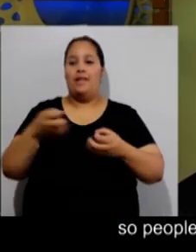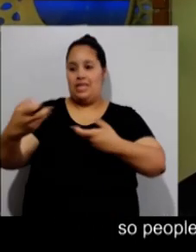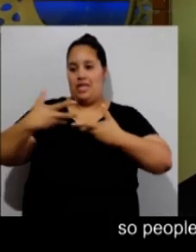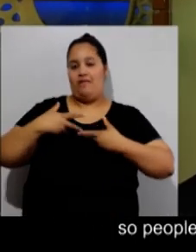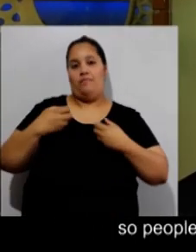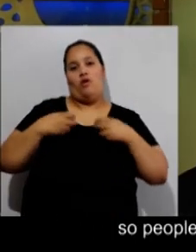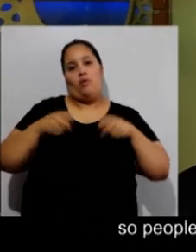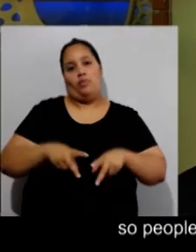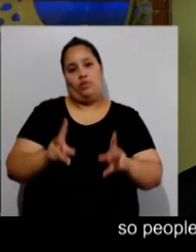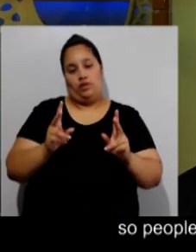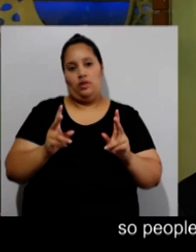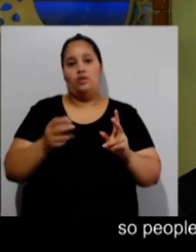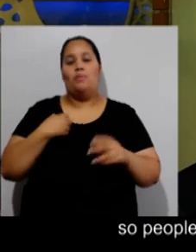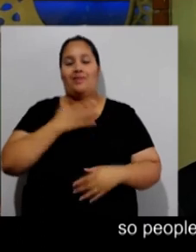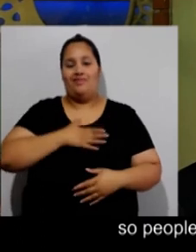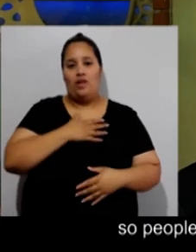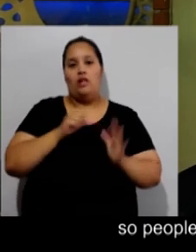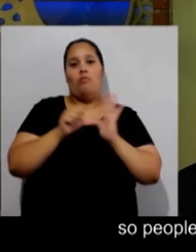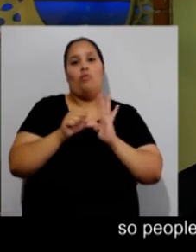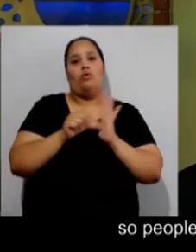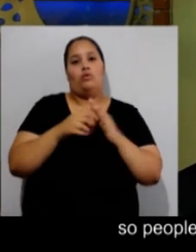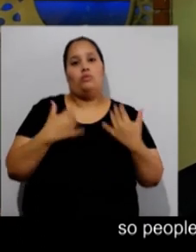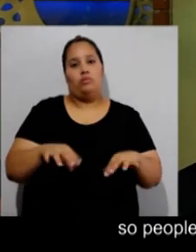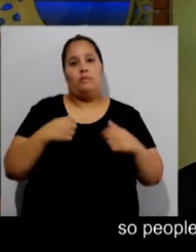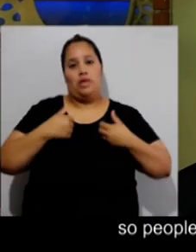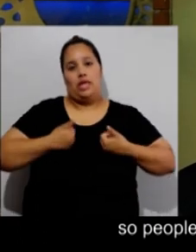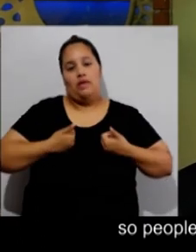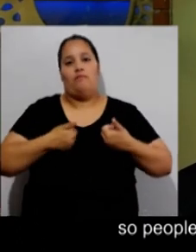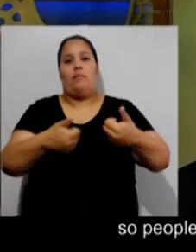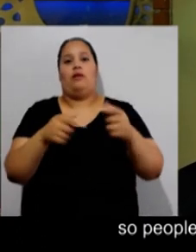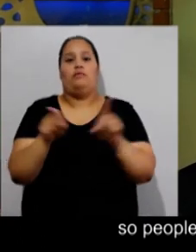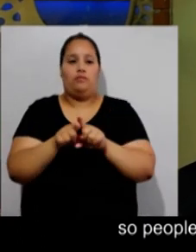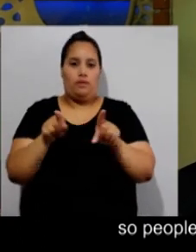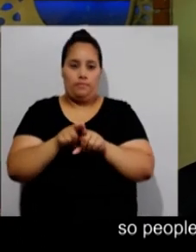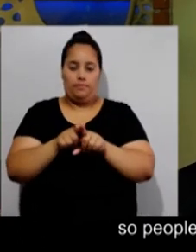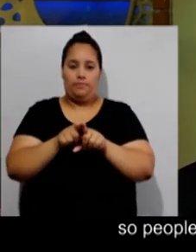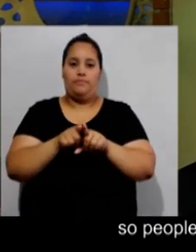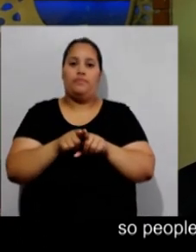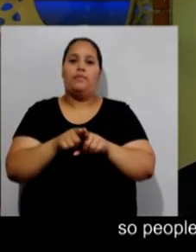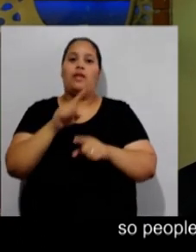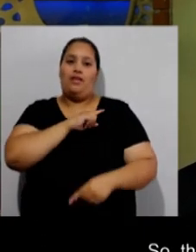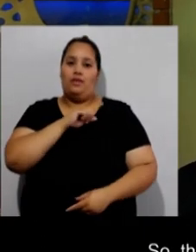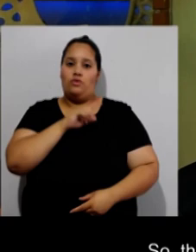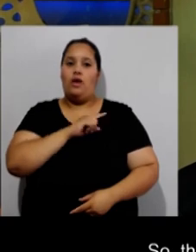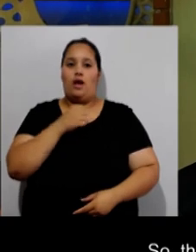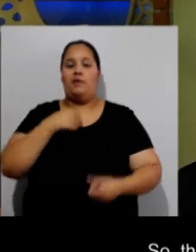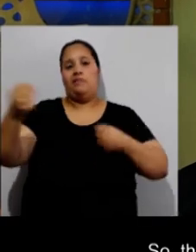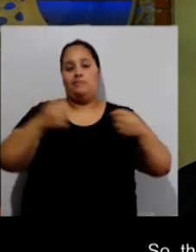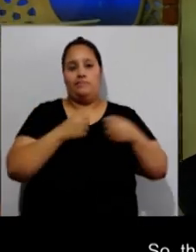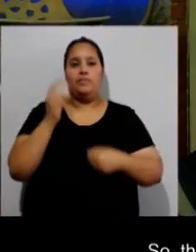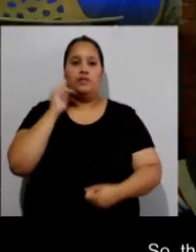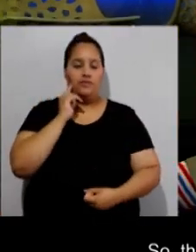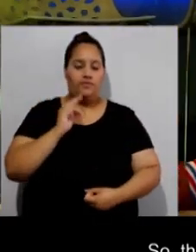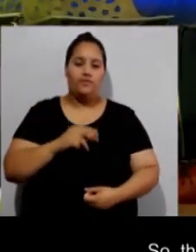So, people afforded me the opportunity, and I feel that it is very important to give back. So,